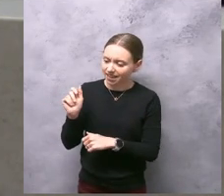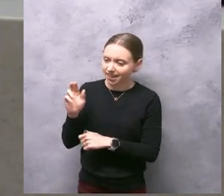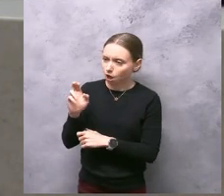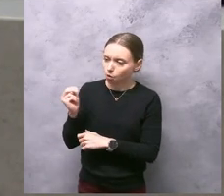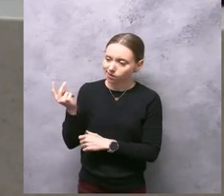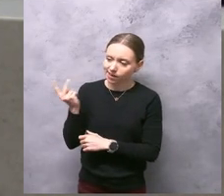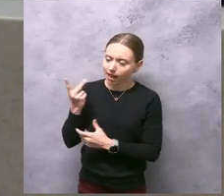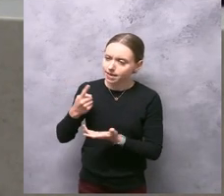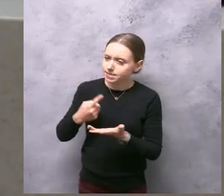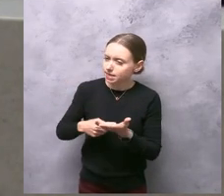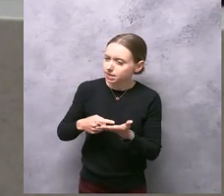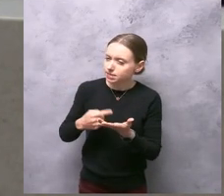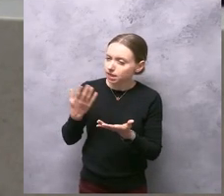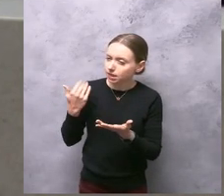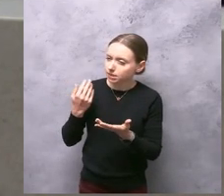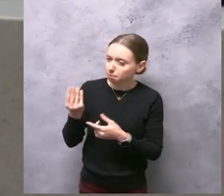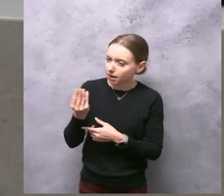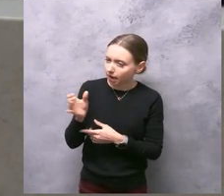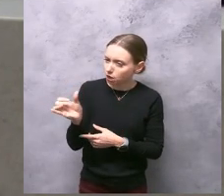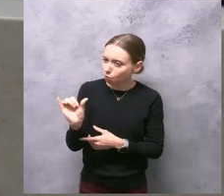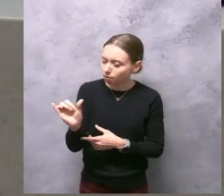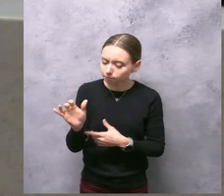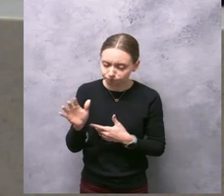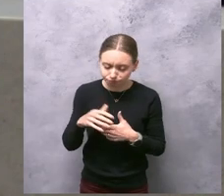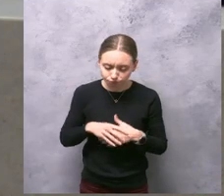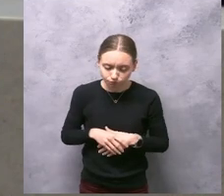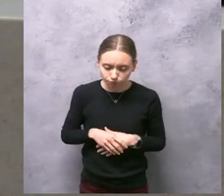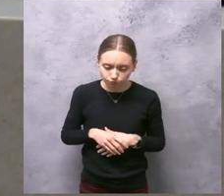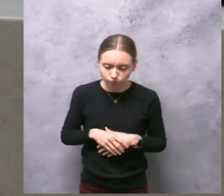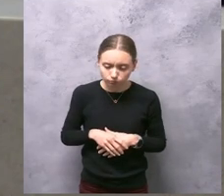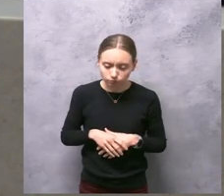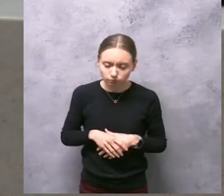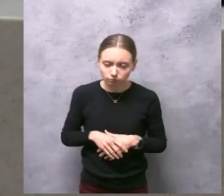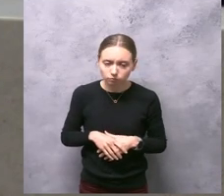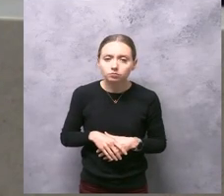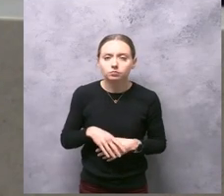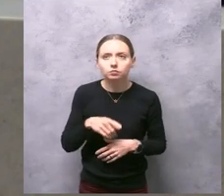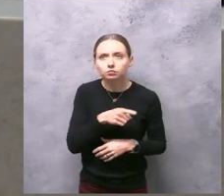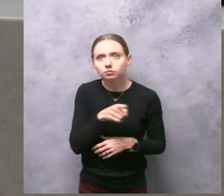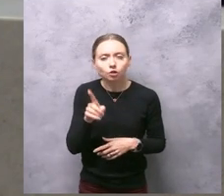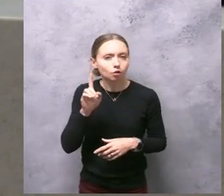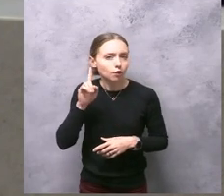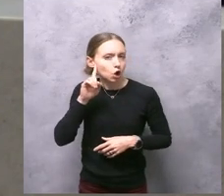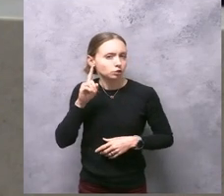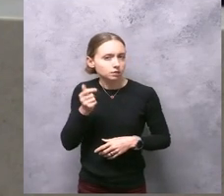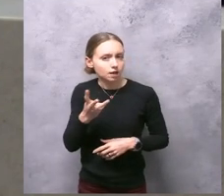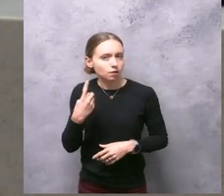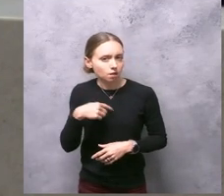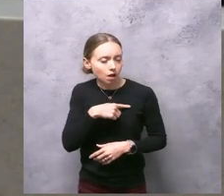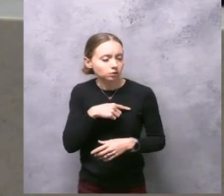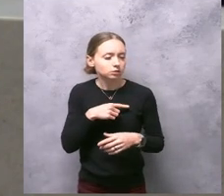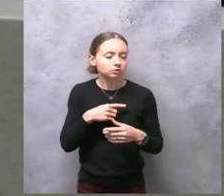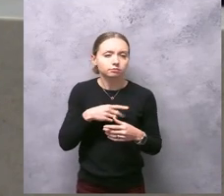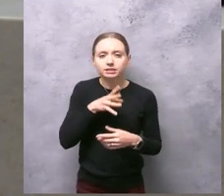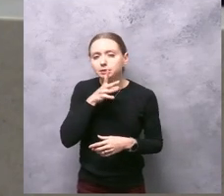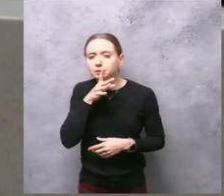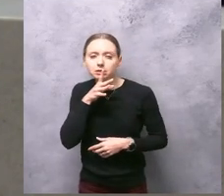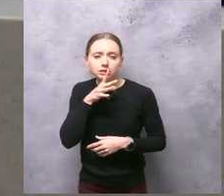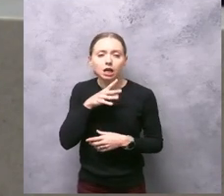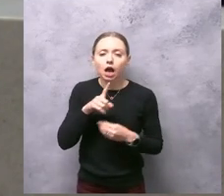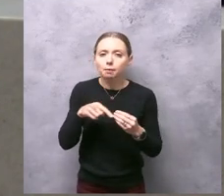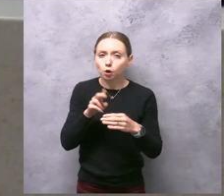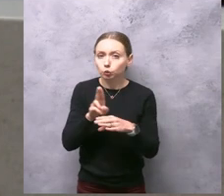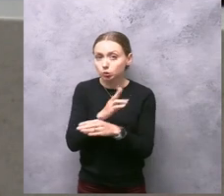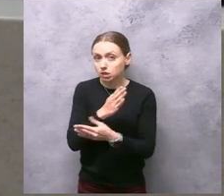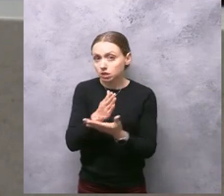discussed last Monday as well. And you've heard several of us speak, and Dr. Killian and Karen speak as well, about talking about using some